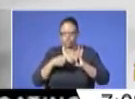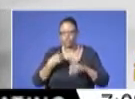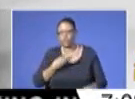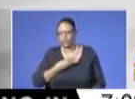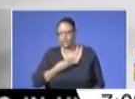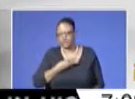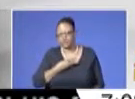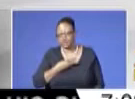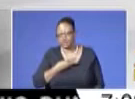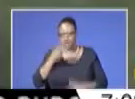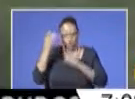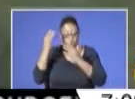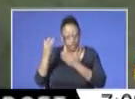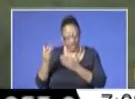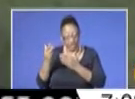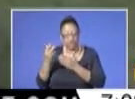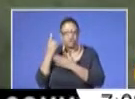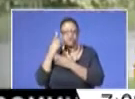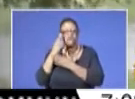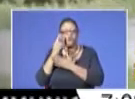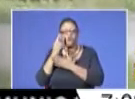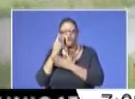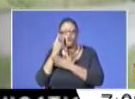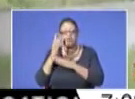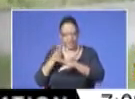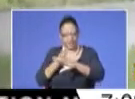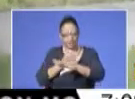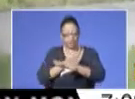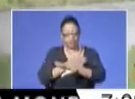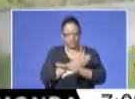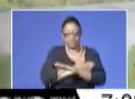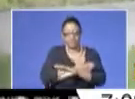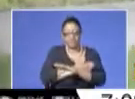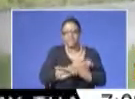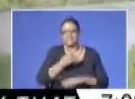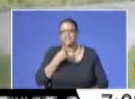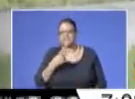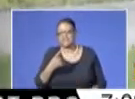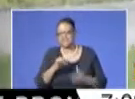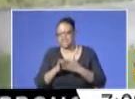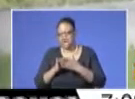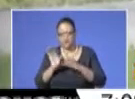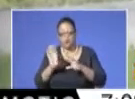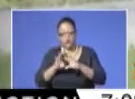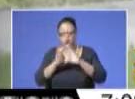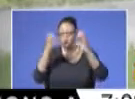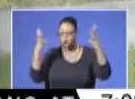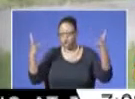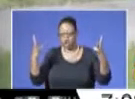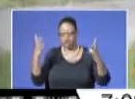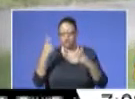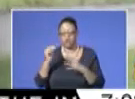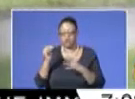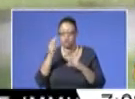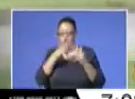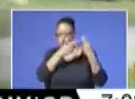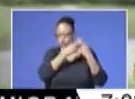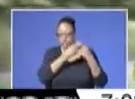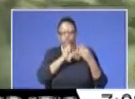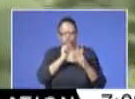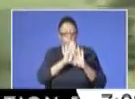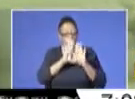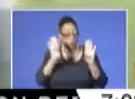to settle down. And while hotel establishments have not fully opened their doors, under this first phase of the Tourism